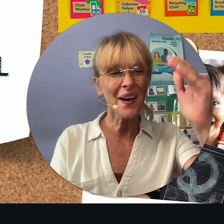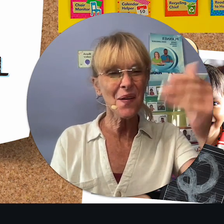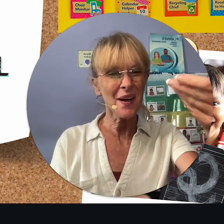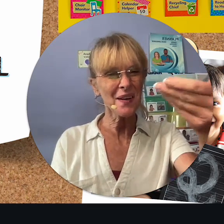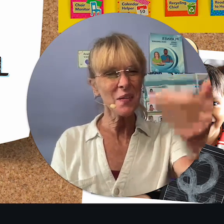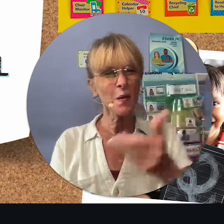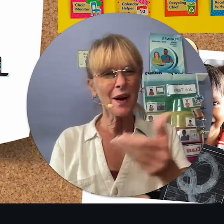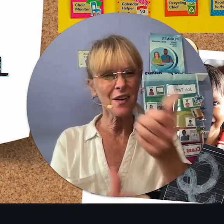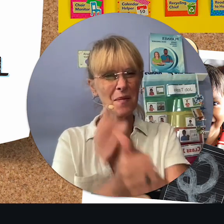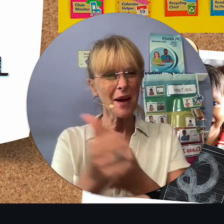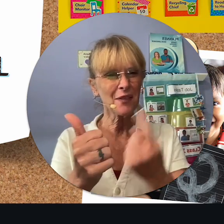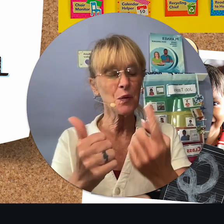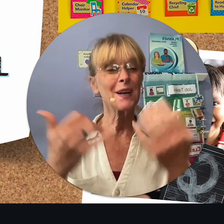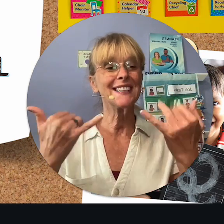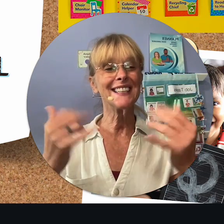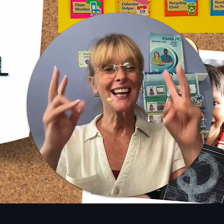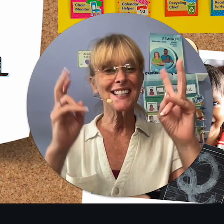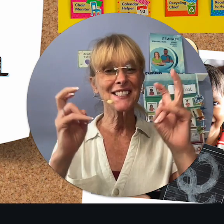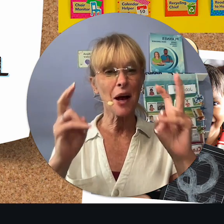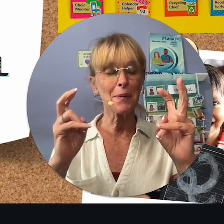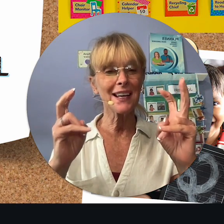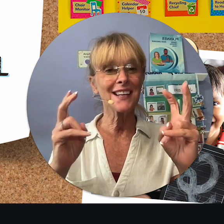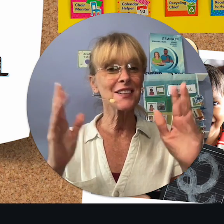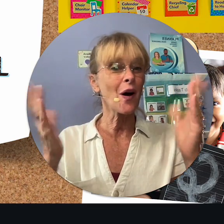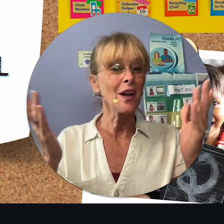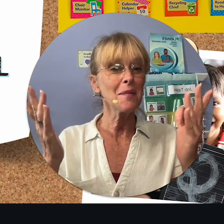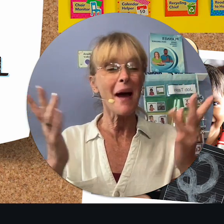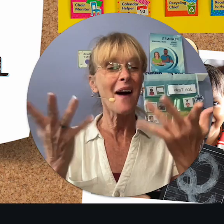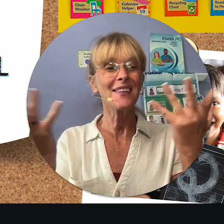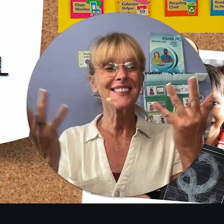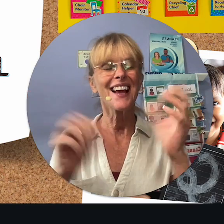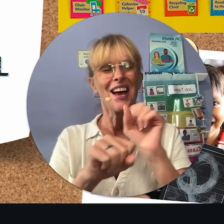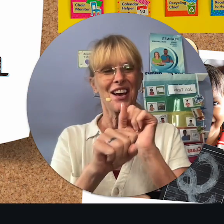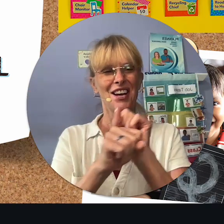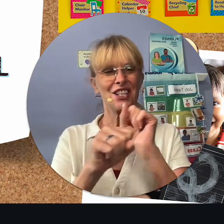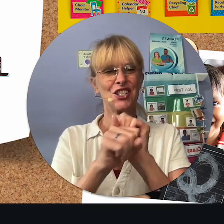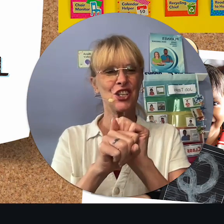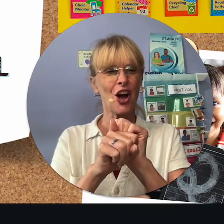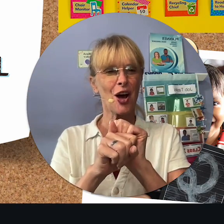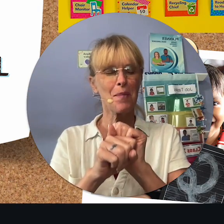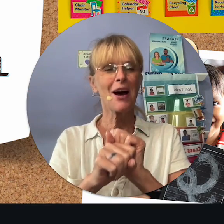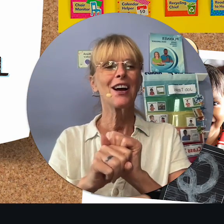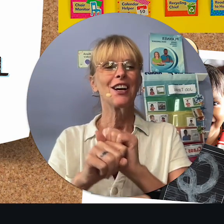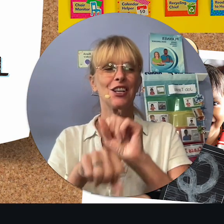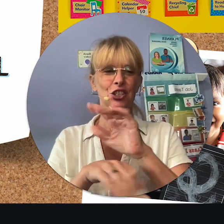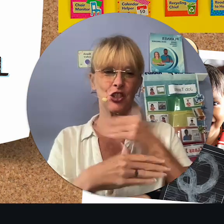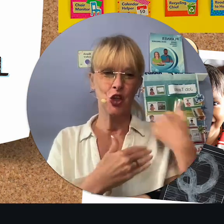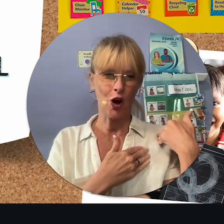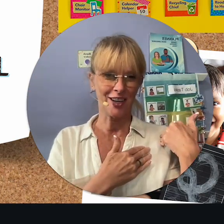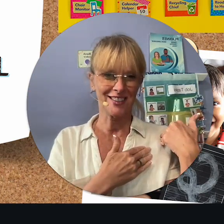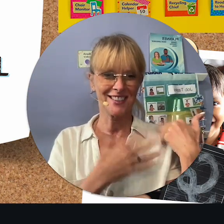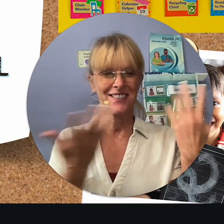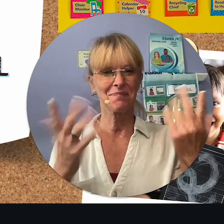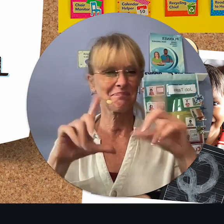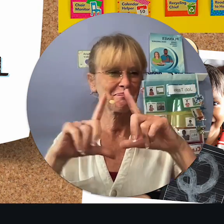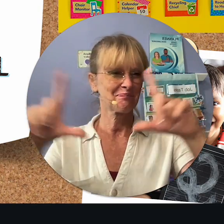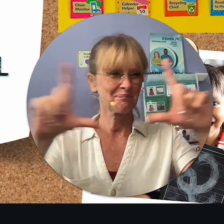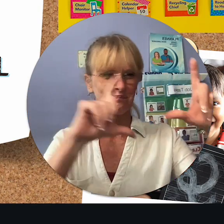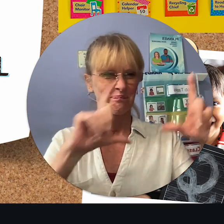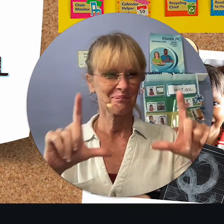Well, hello and welcome everyone. Today's topic is all about job